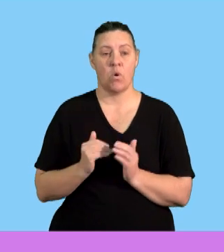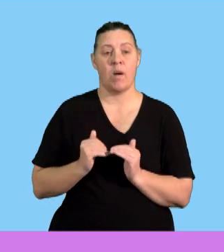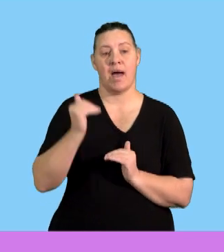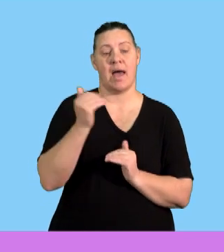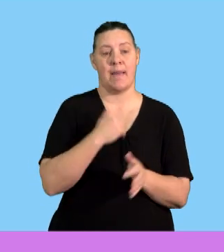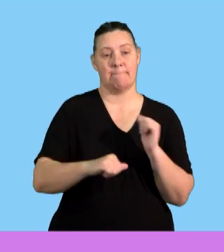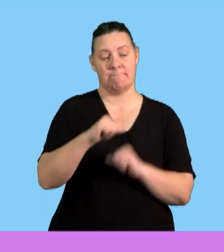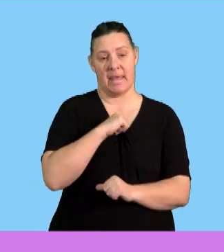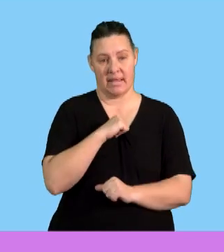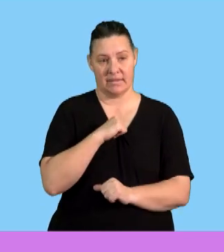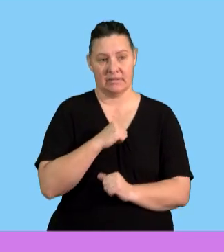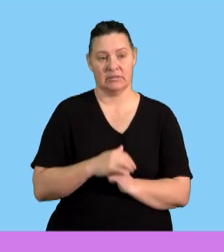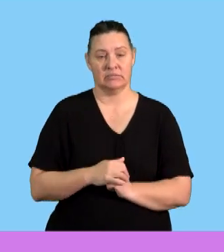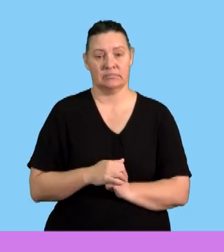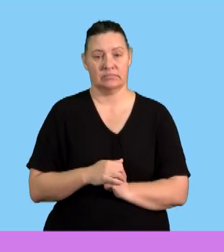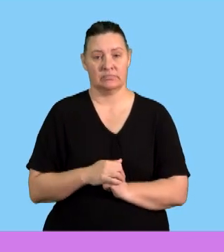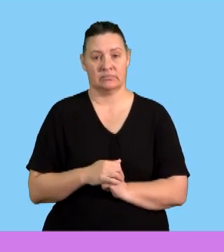higher return rate